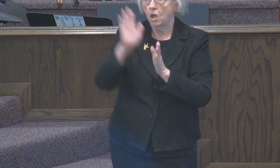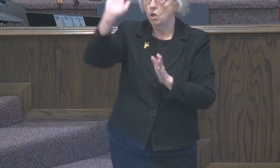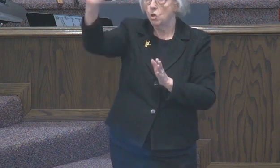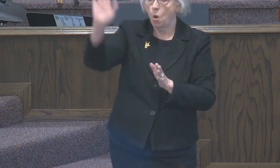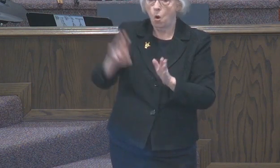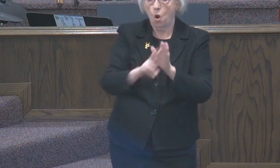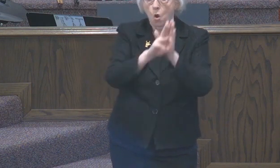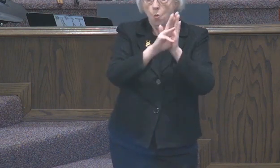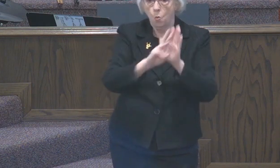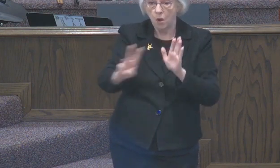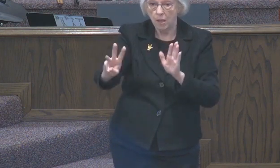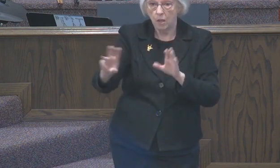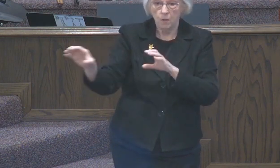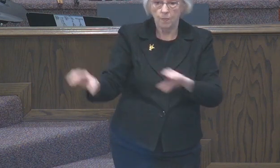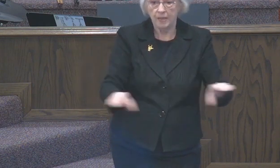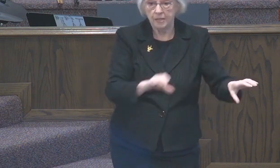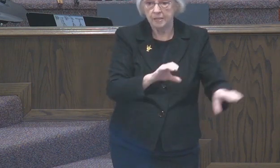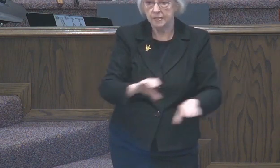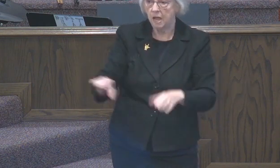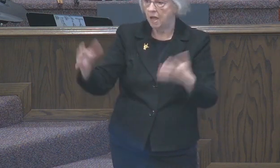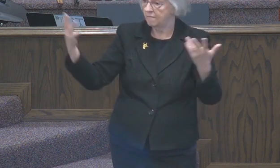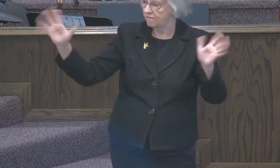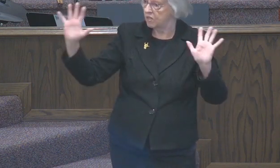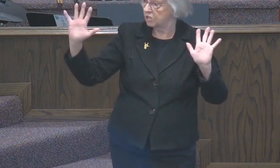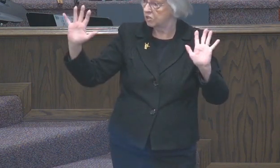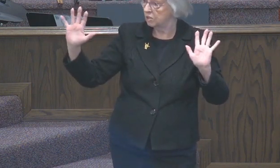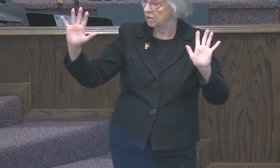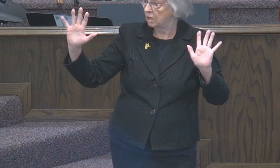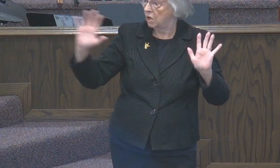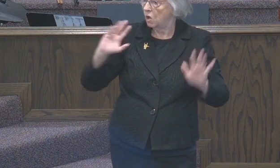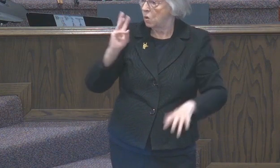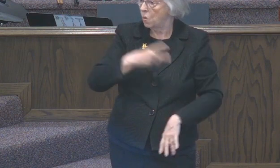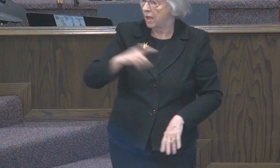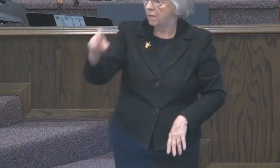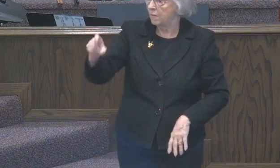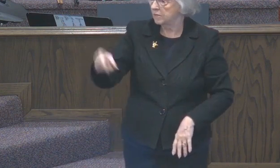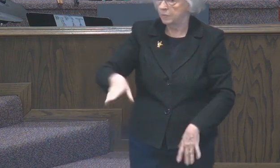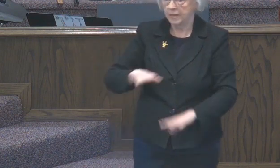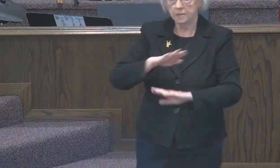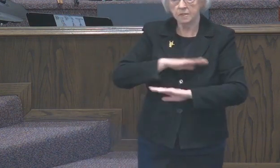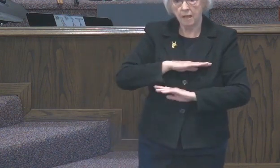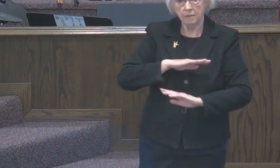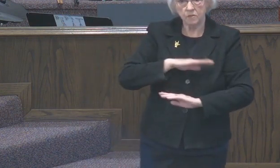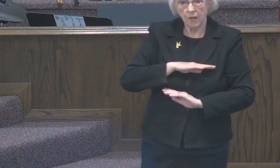So then, if I pray that way, then I must be content that His will be done.